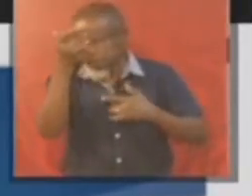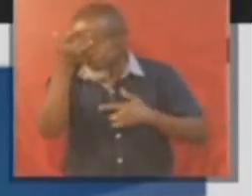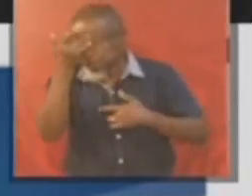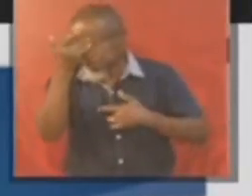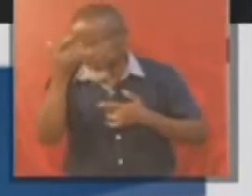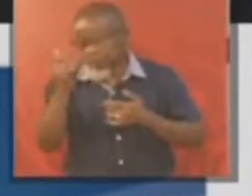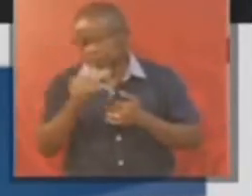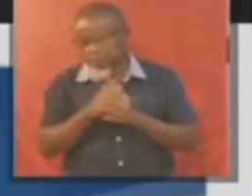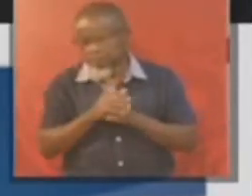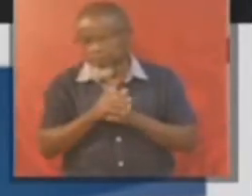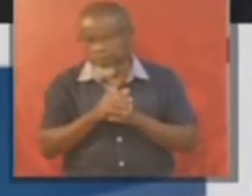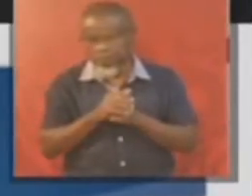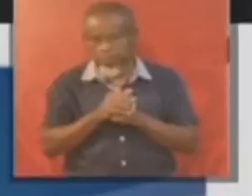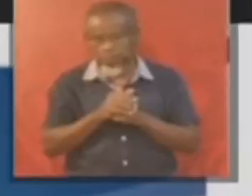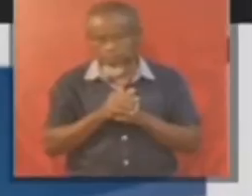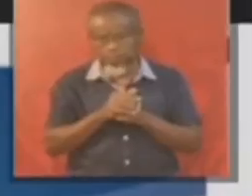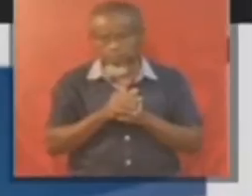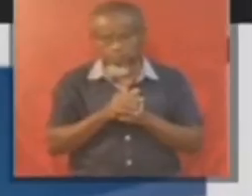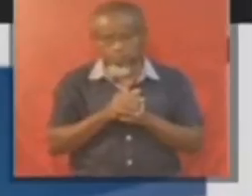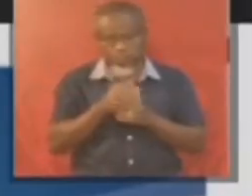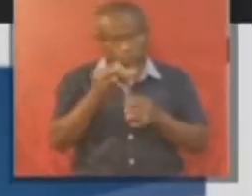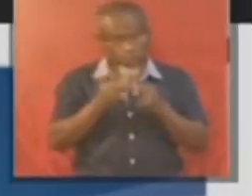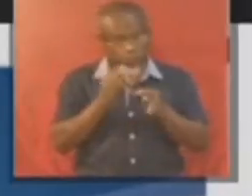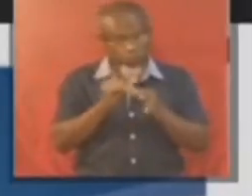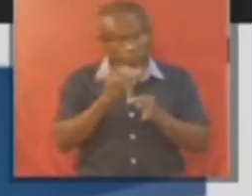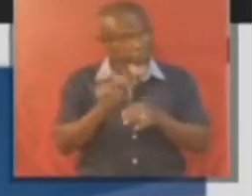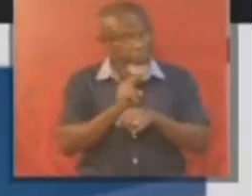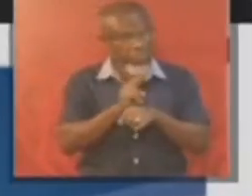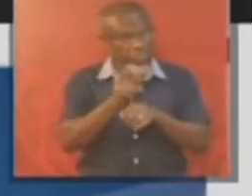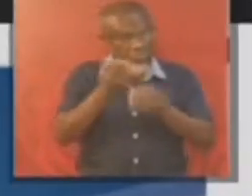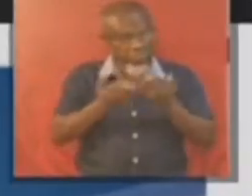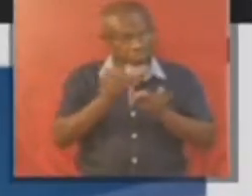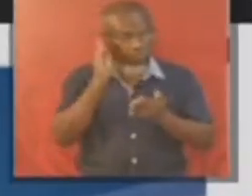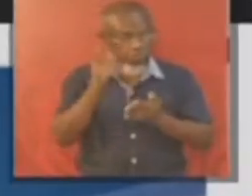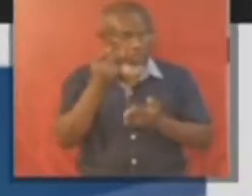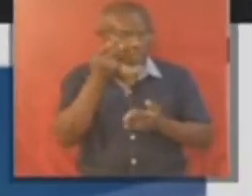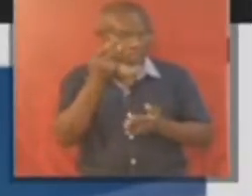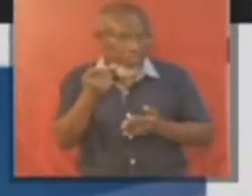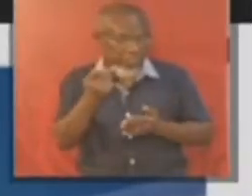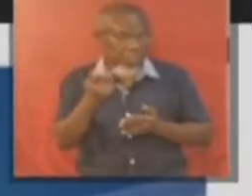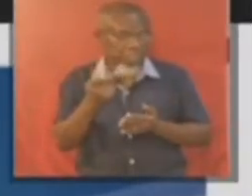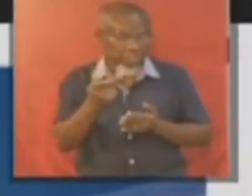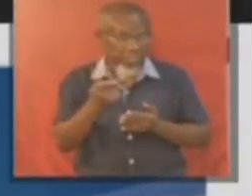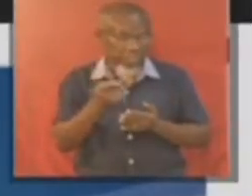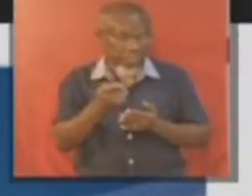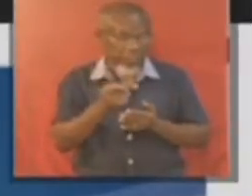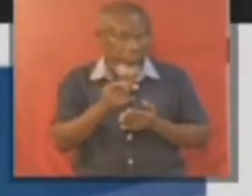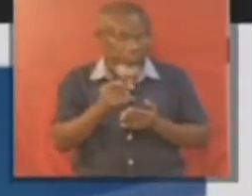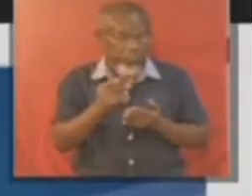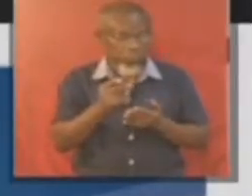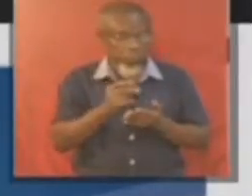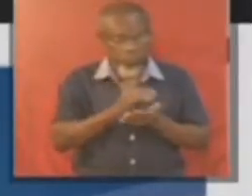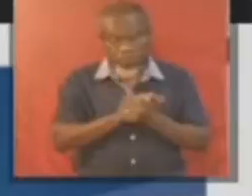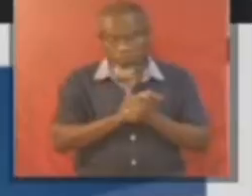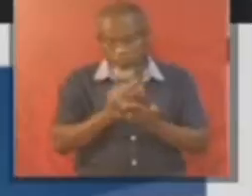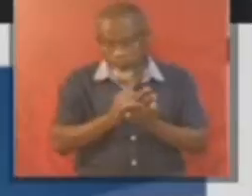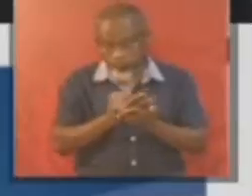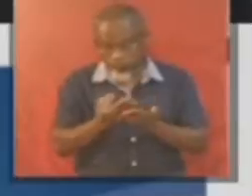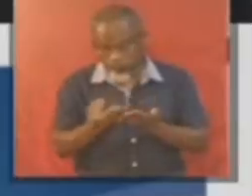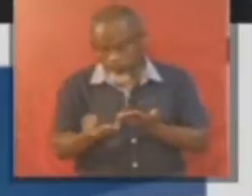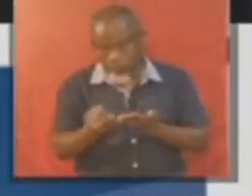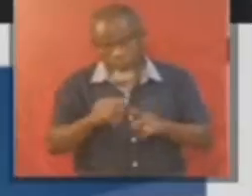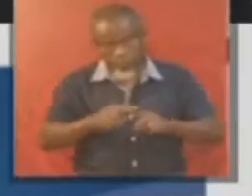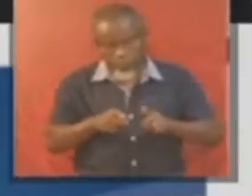situation will continue to deteriorate. Monitoring and action can still occur to prevent complications while movement is restricted